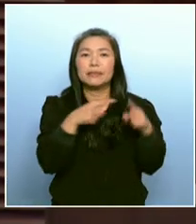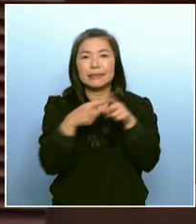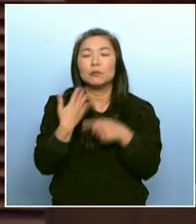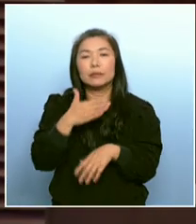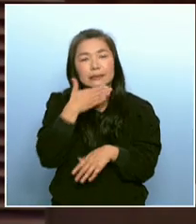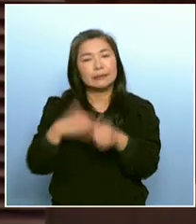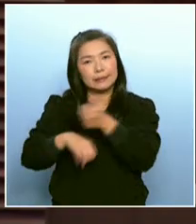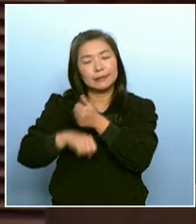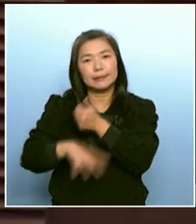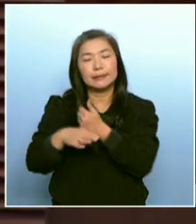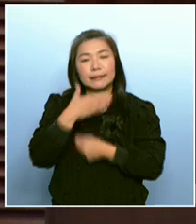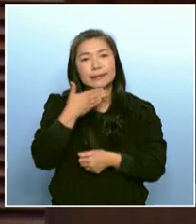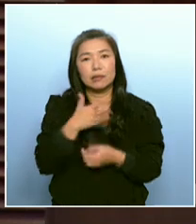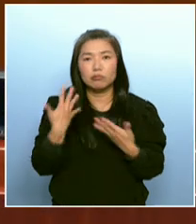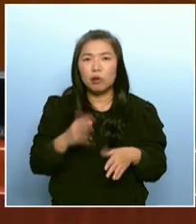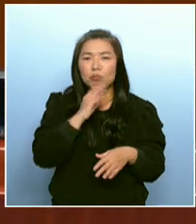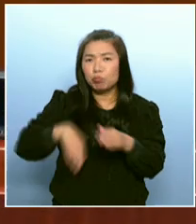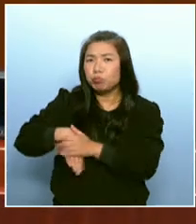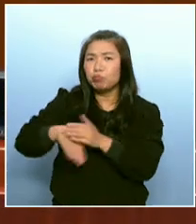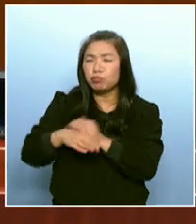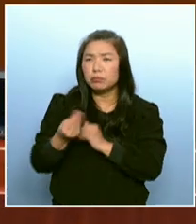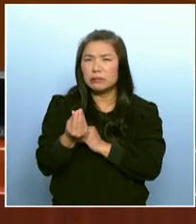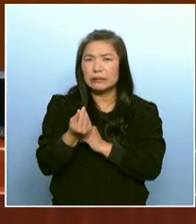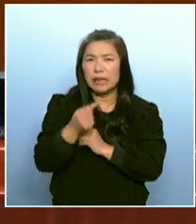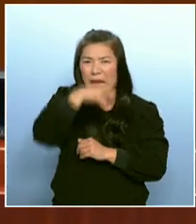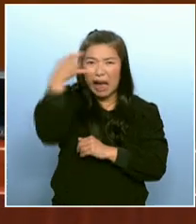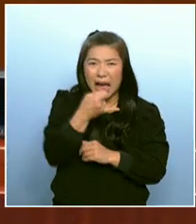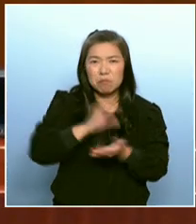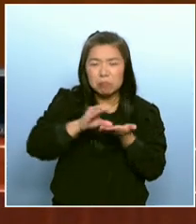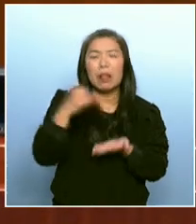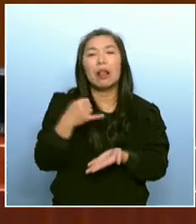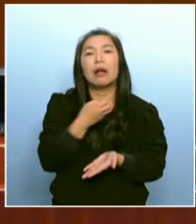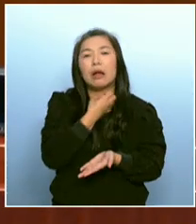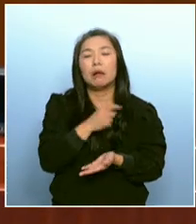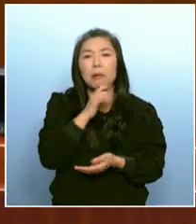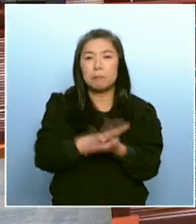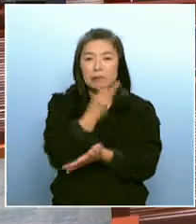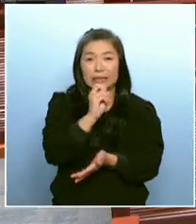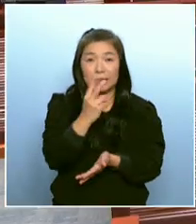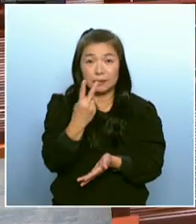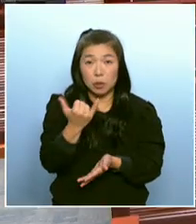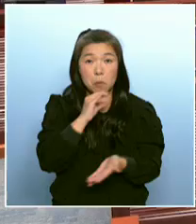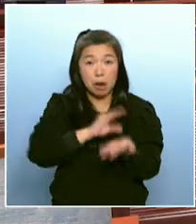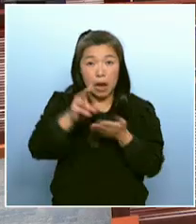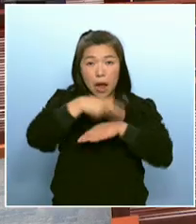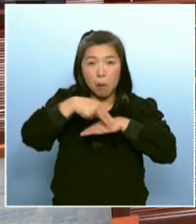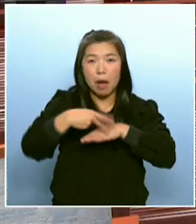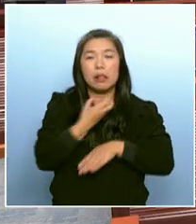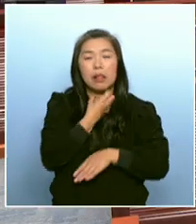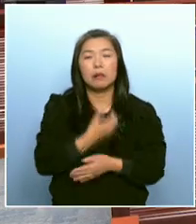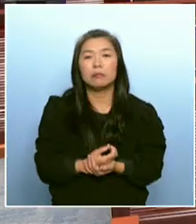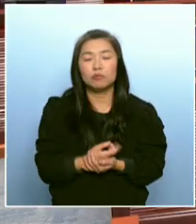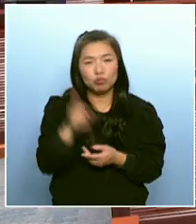over 30,000 children and youths from grassroots families. The remaining commitment of the fund is not enough to support